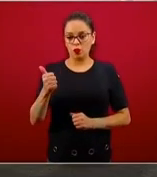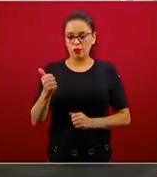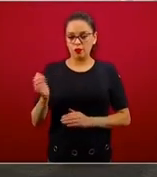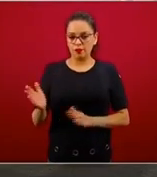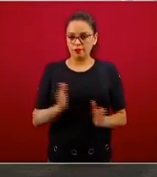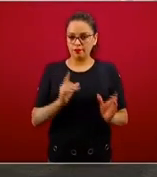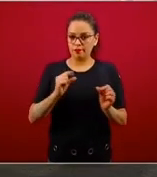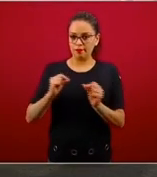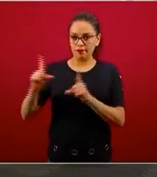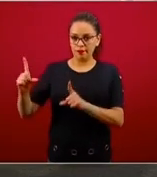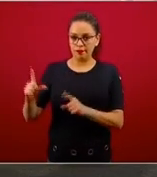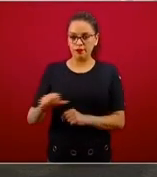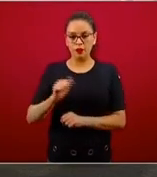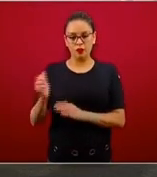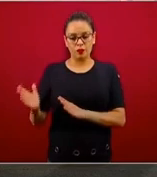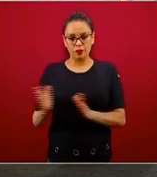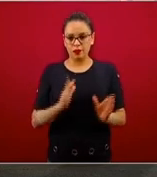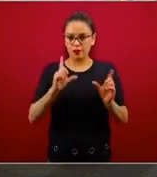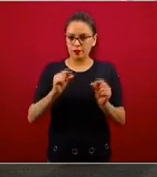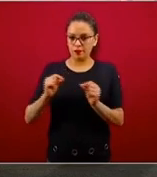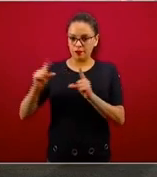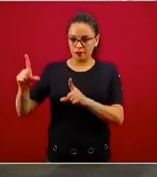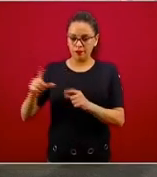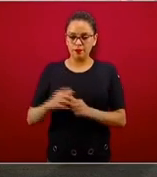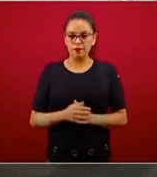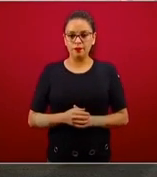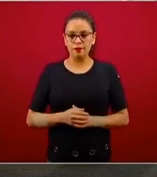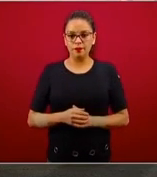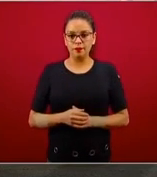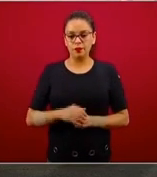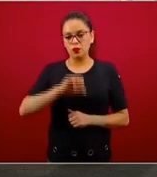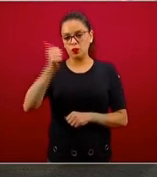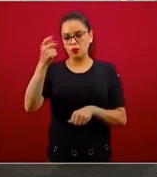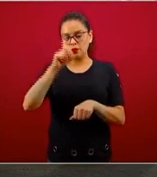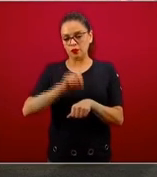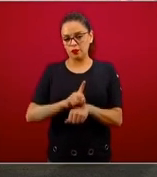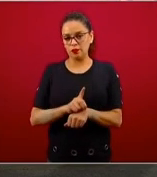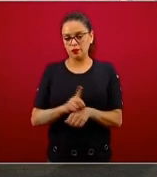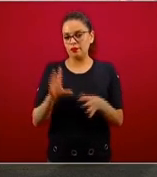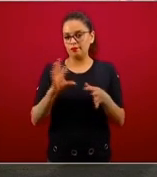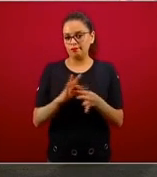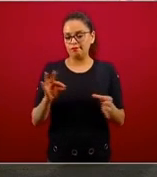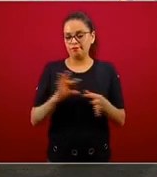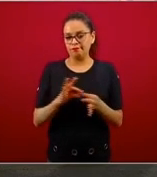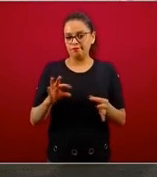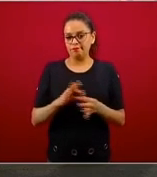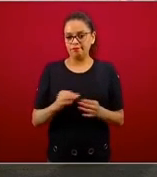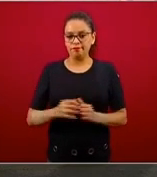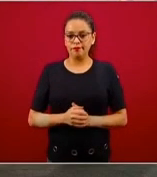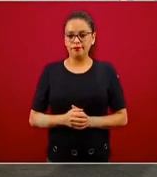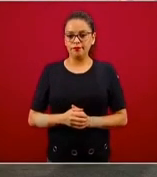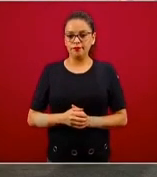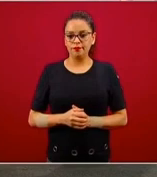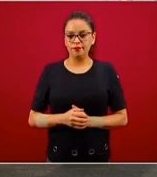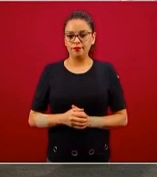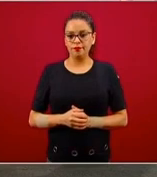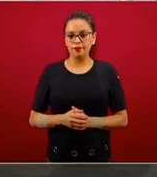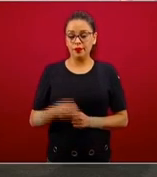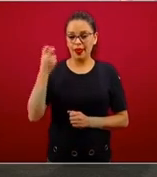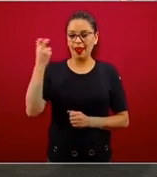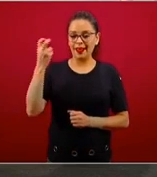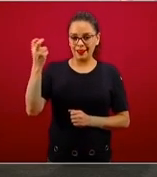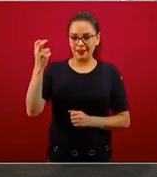see the behavior for other states. And we'd like to close saying that to be able